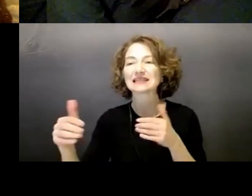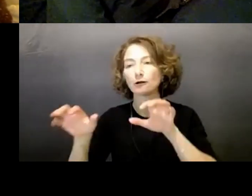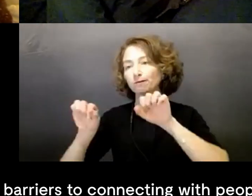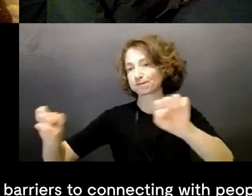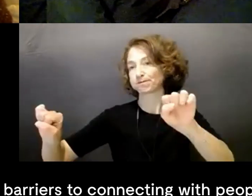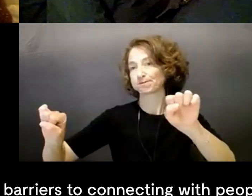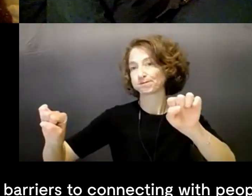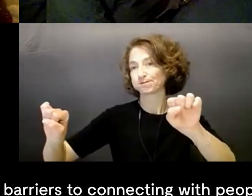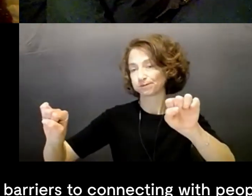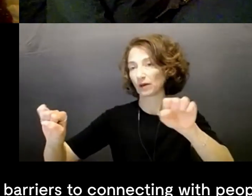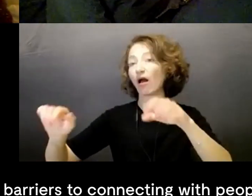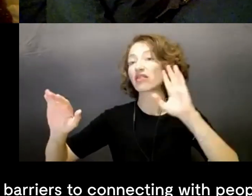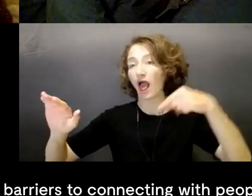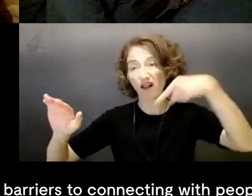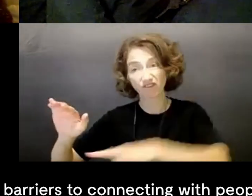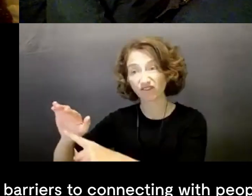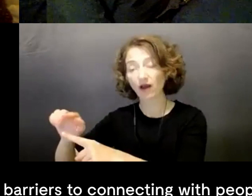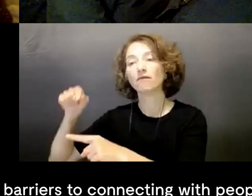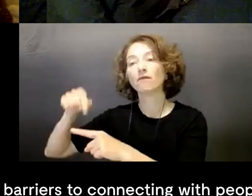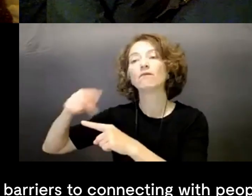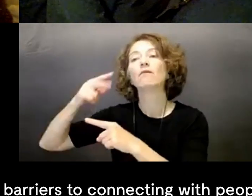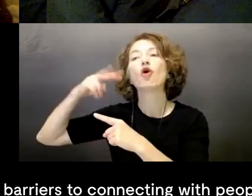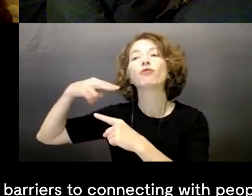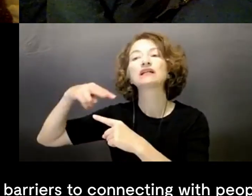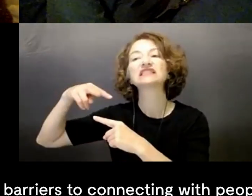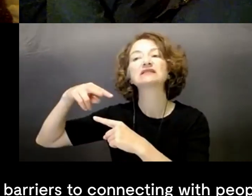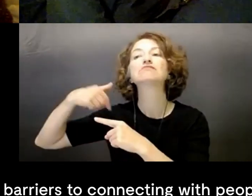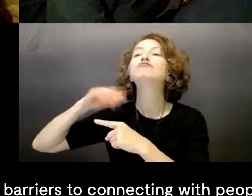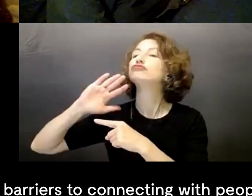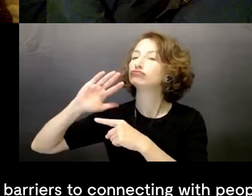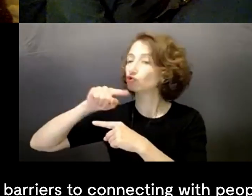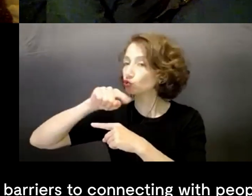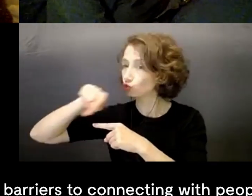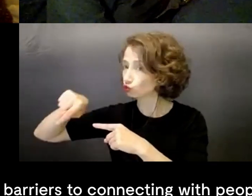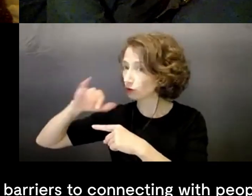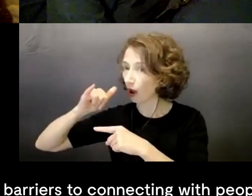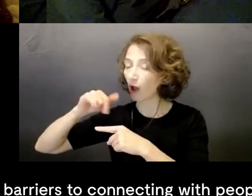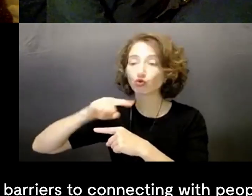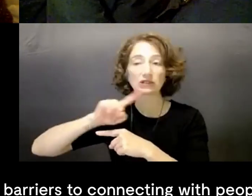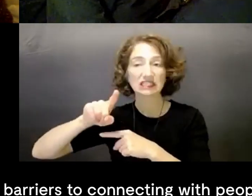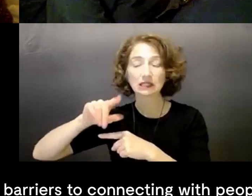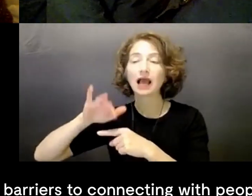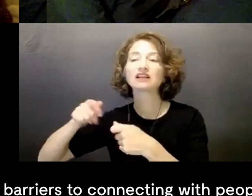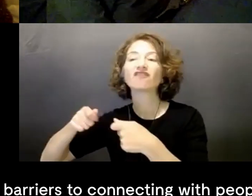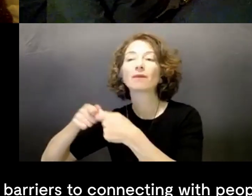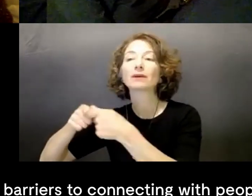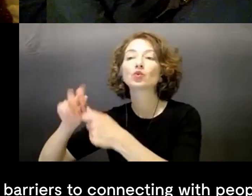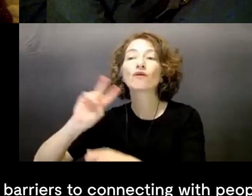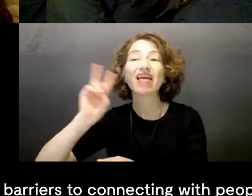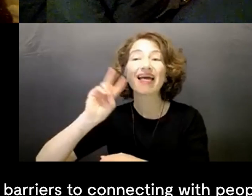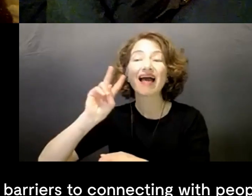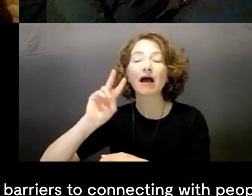collaborate, because a lot of times there's barriers to connecting with people with ID without going